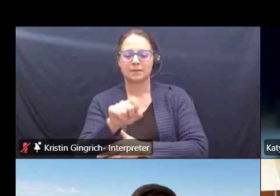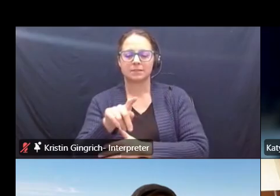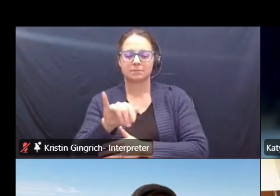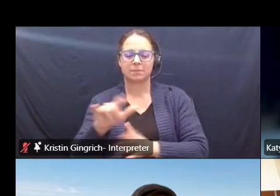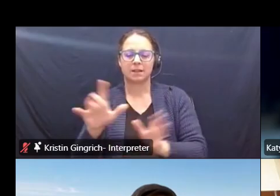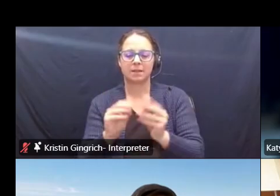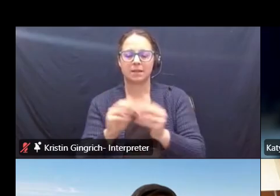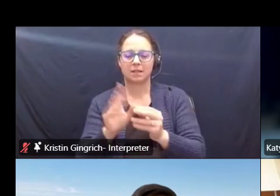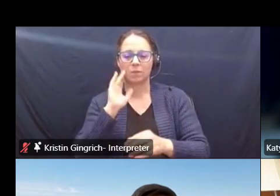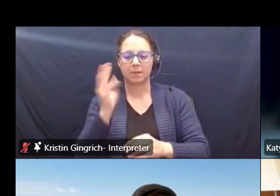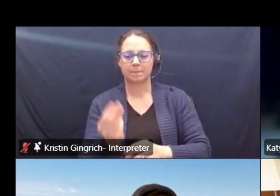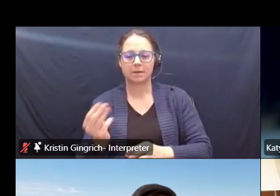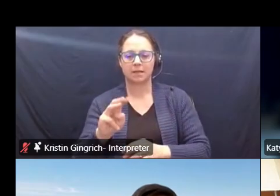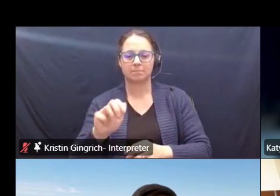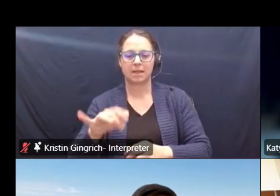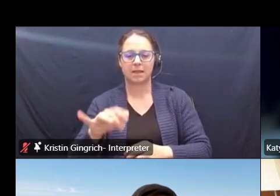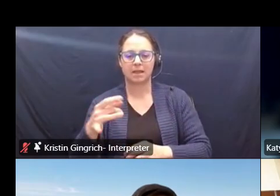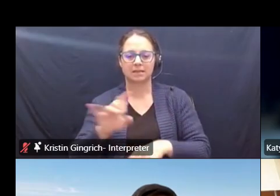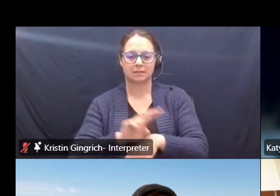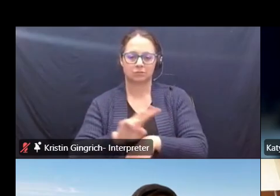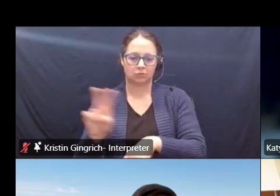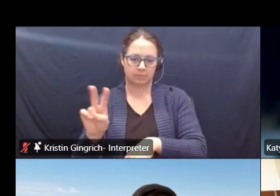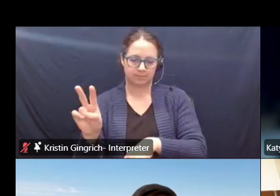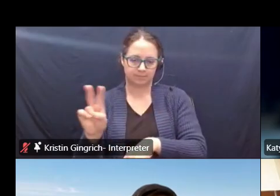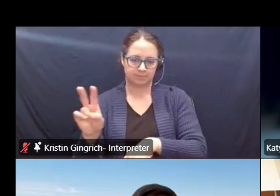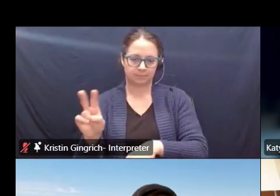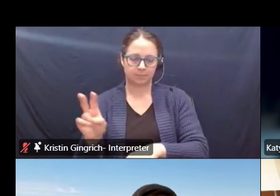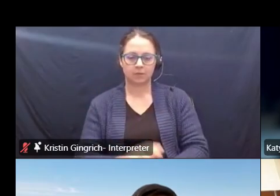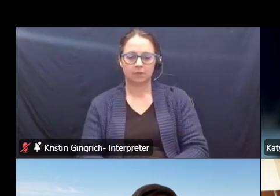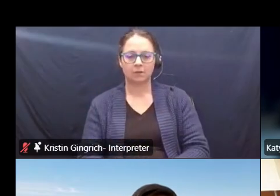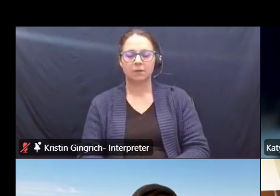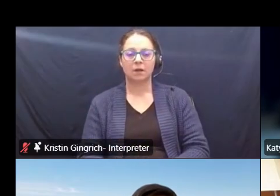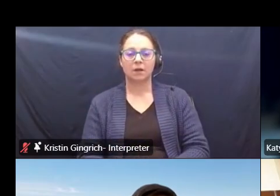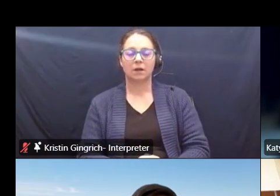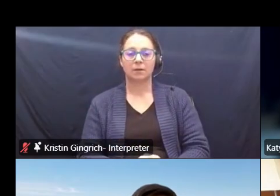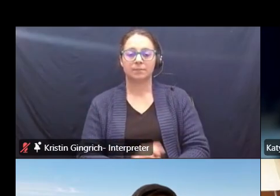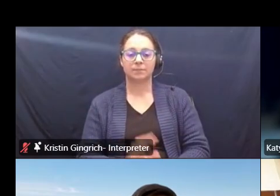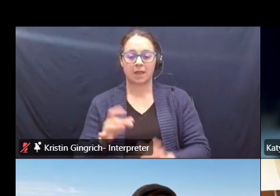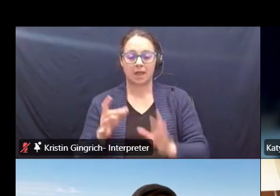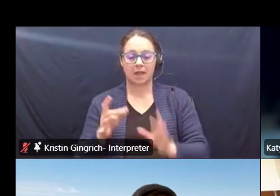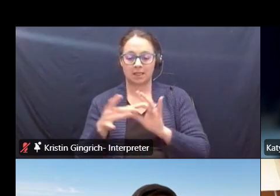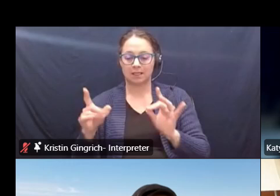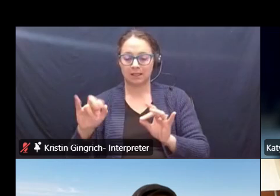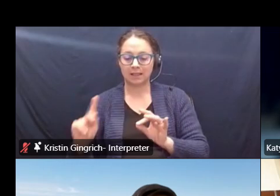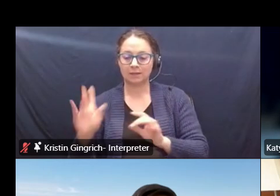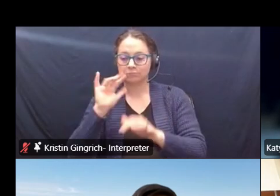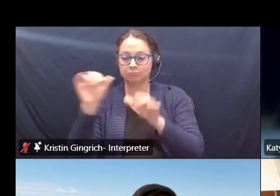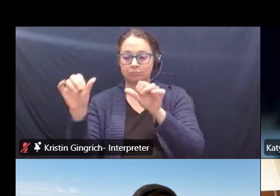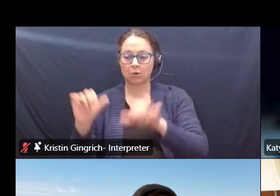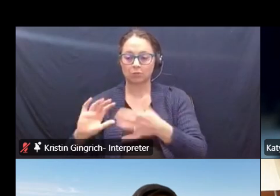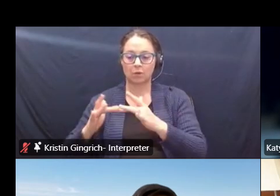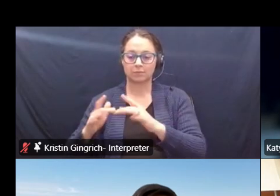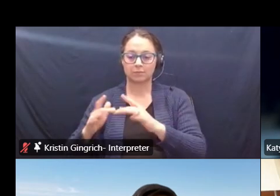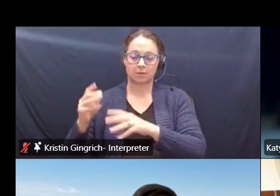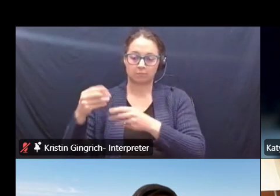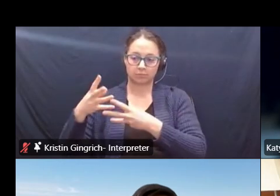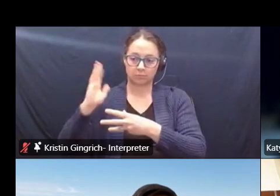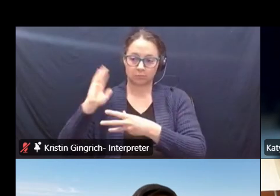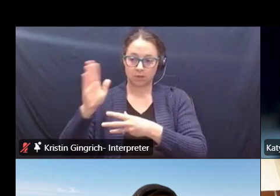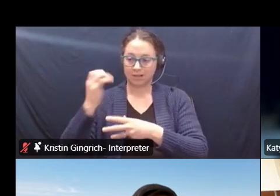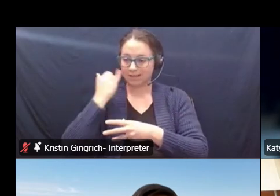Monday, May 18th at 2 p.m. And that link and everything will be posted on the website if it